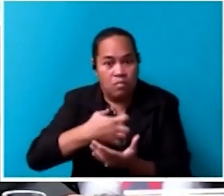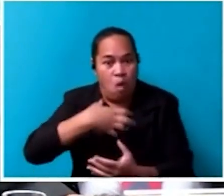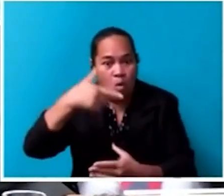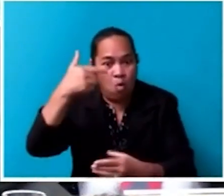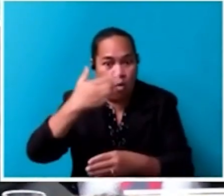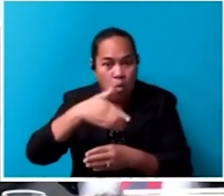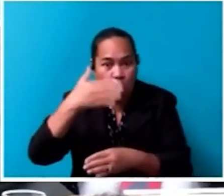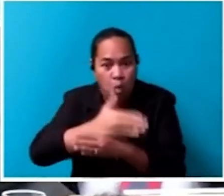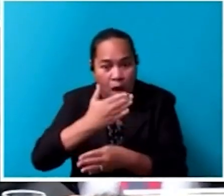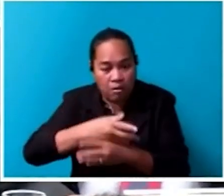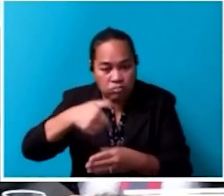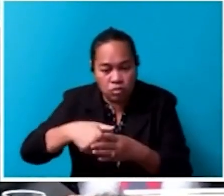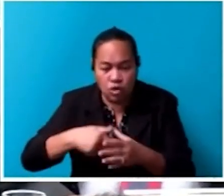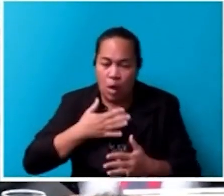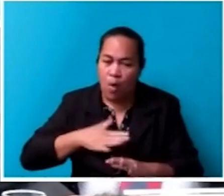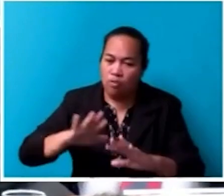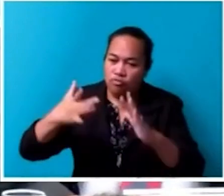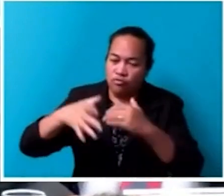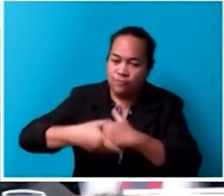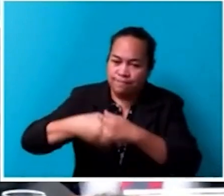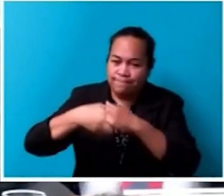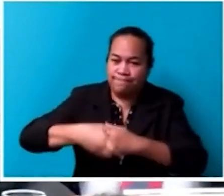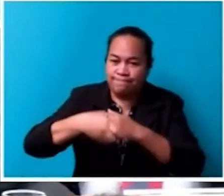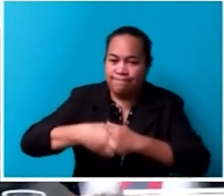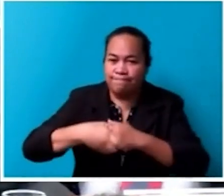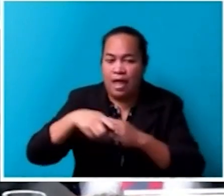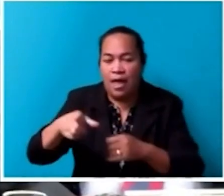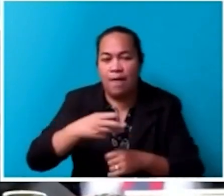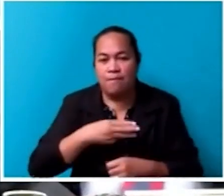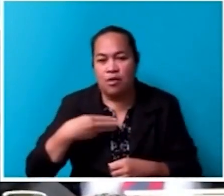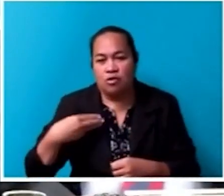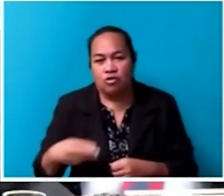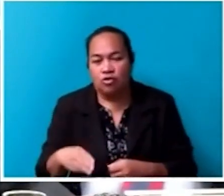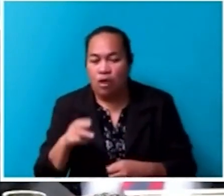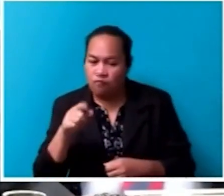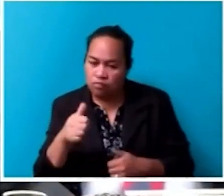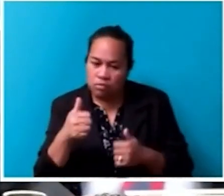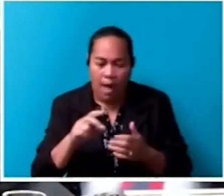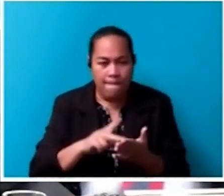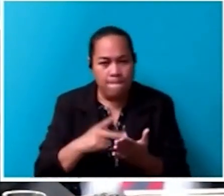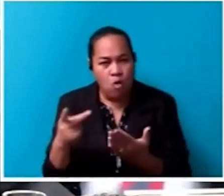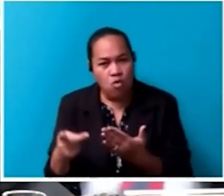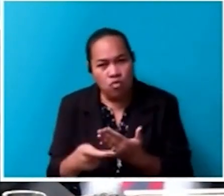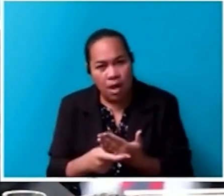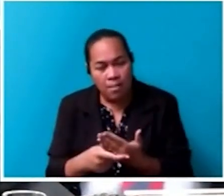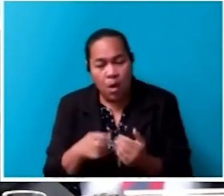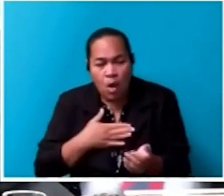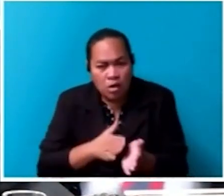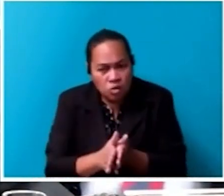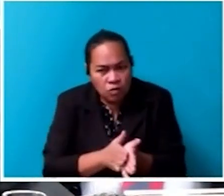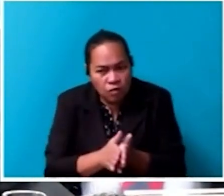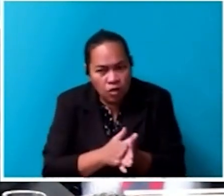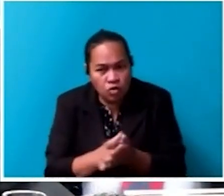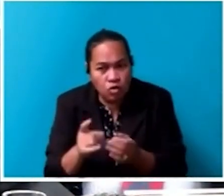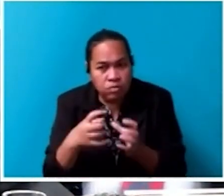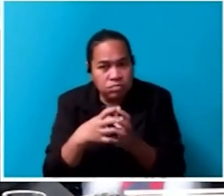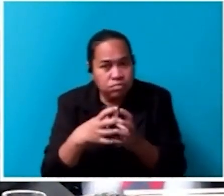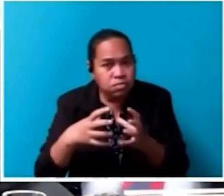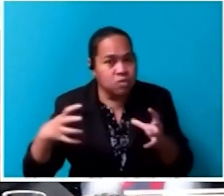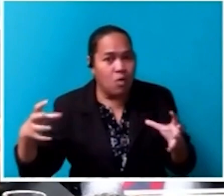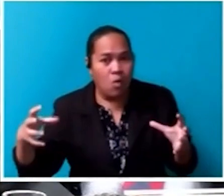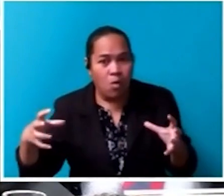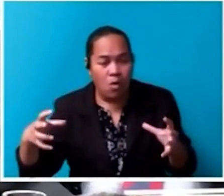and I congratulate the ministry for getting into this particular program, and we look forward to it being expanded, because